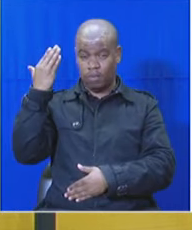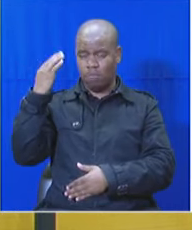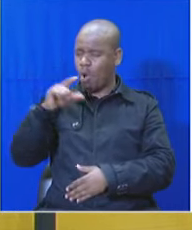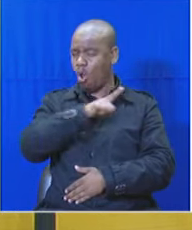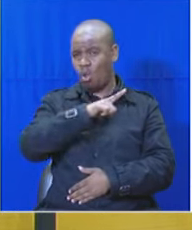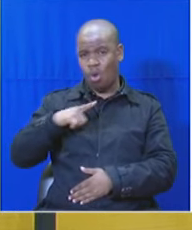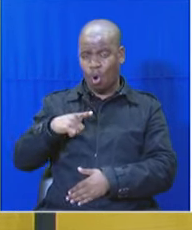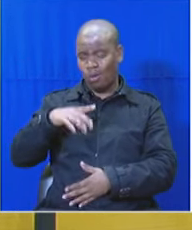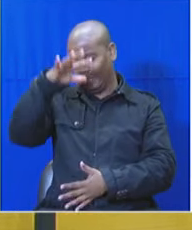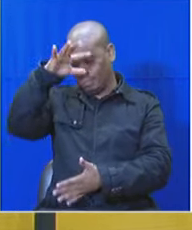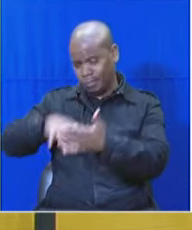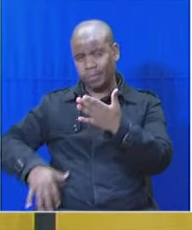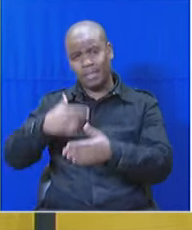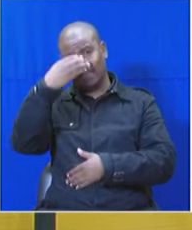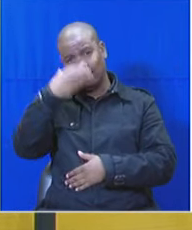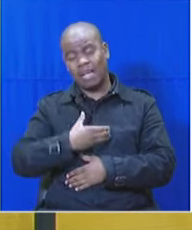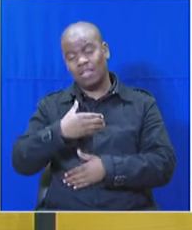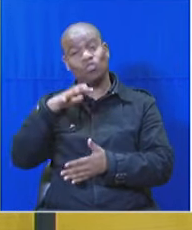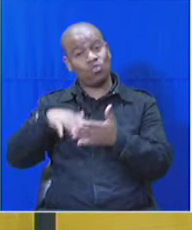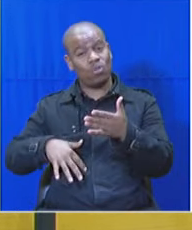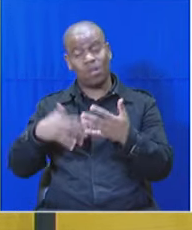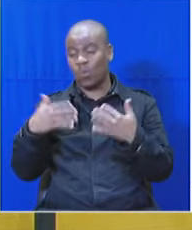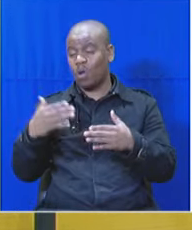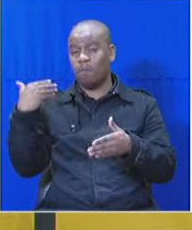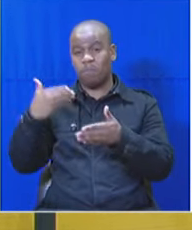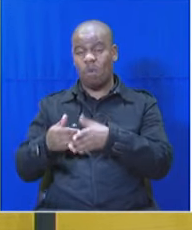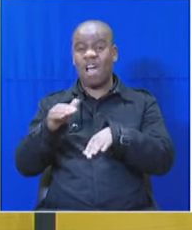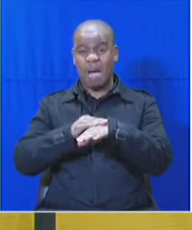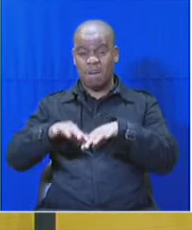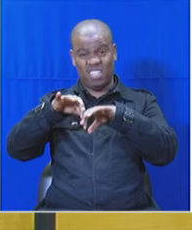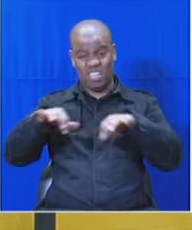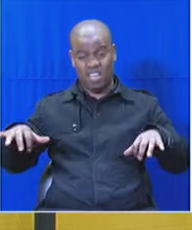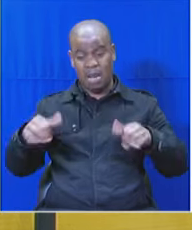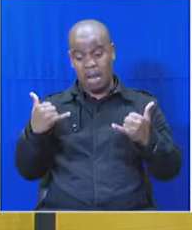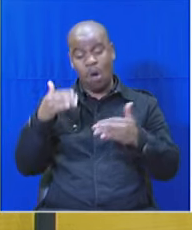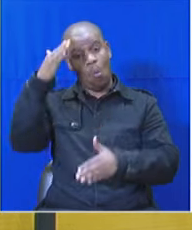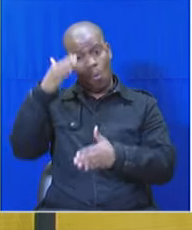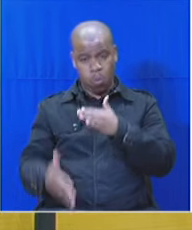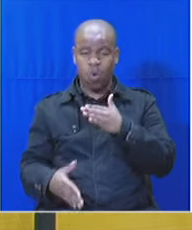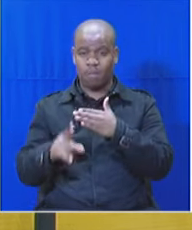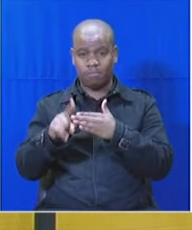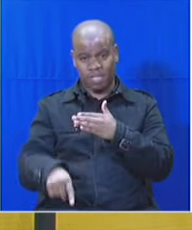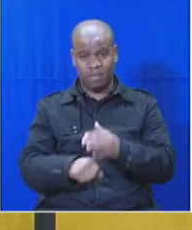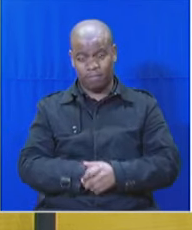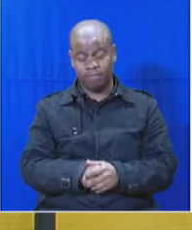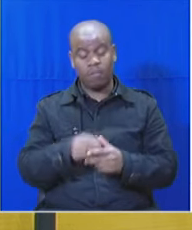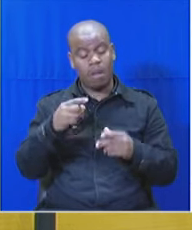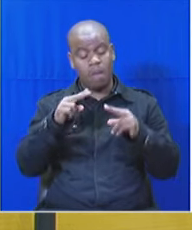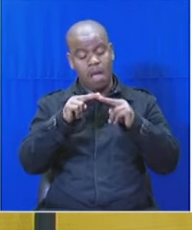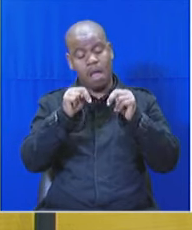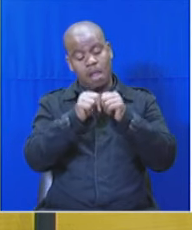our country has a happy ending. Central to the work of our department is the National Development